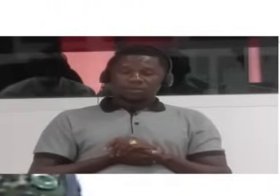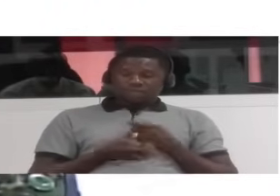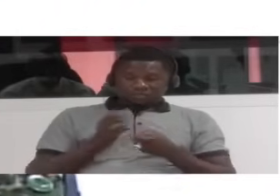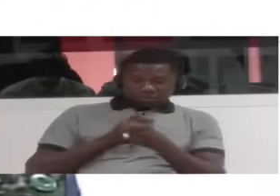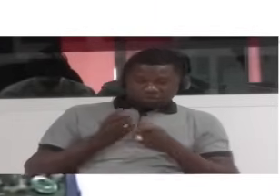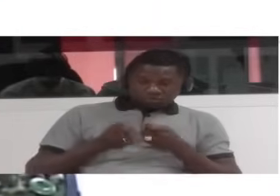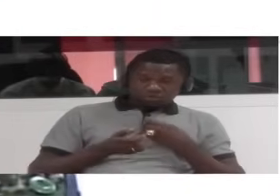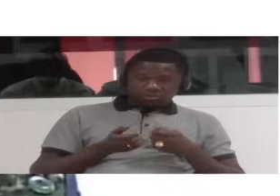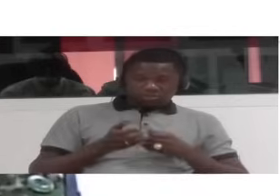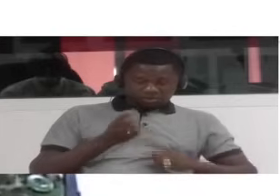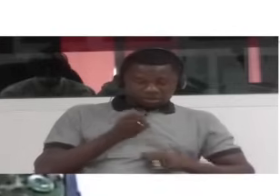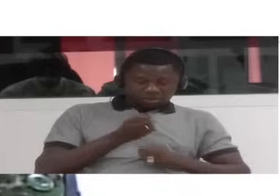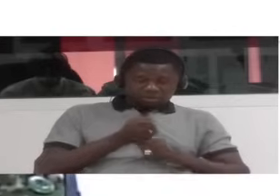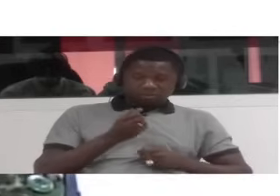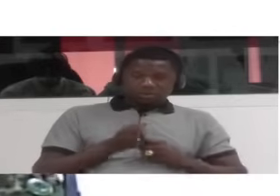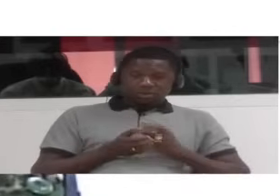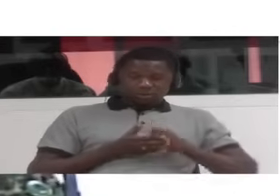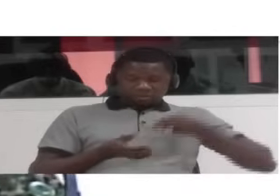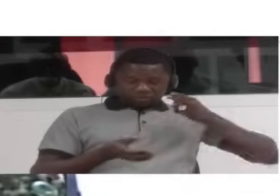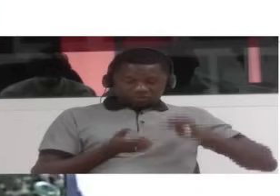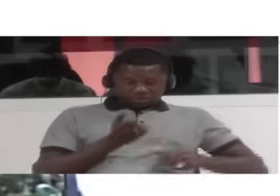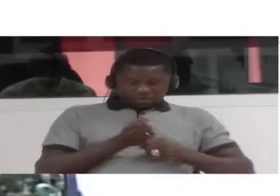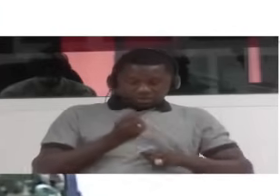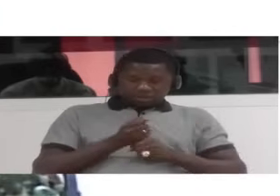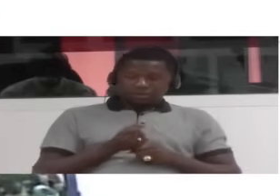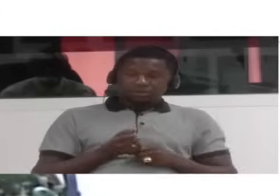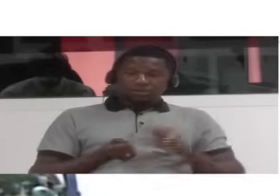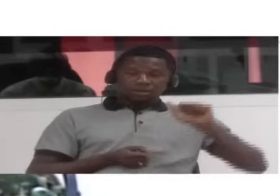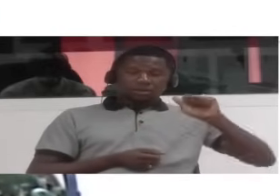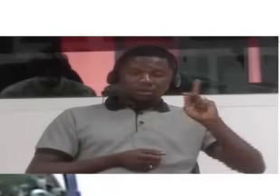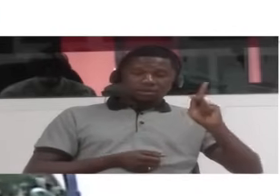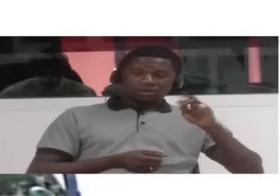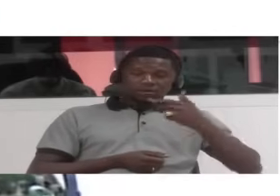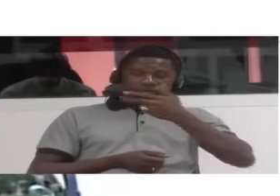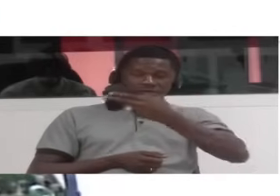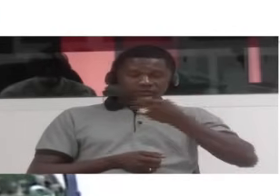some rounds, pistol rounds, AK-47 rounds,